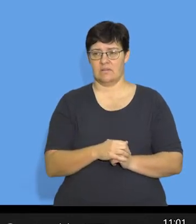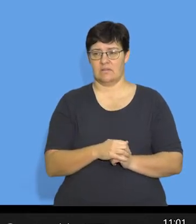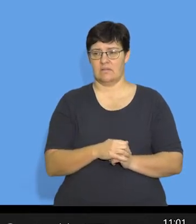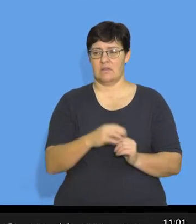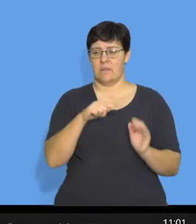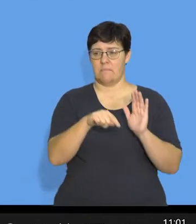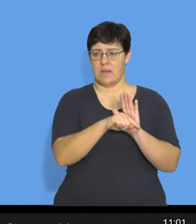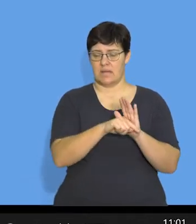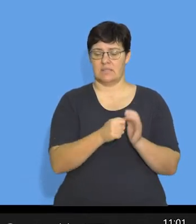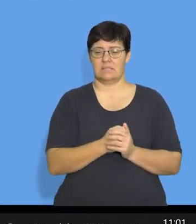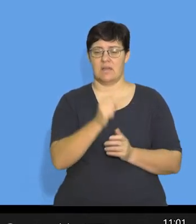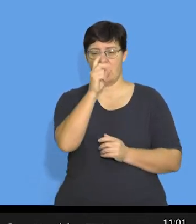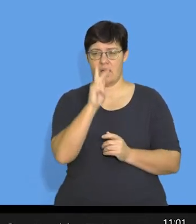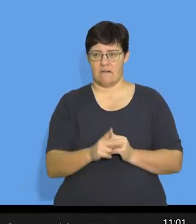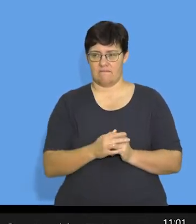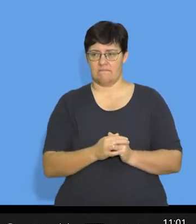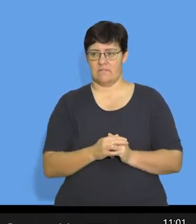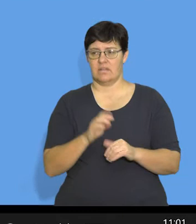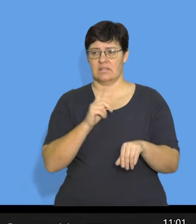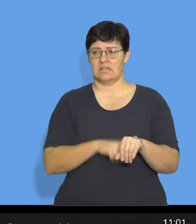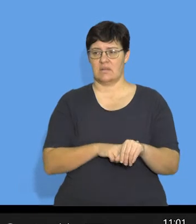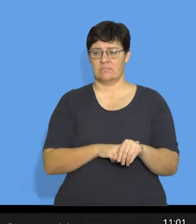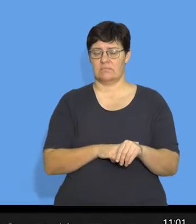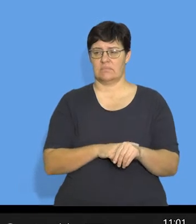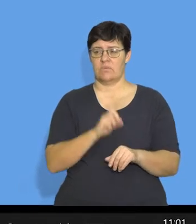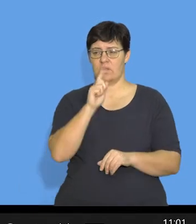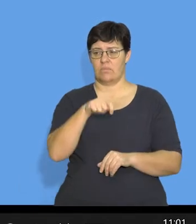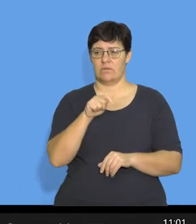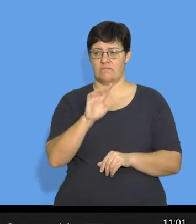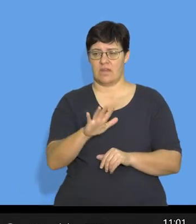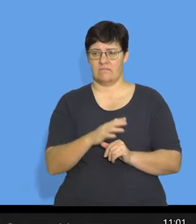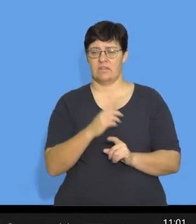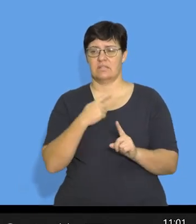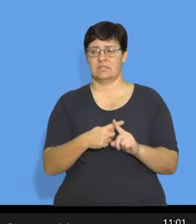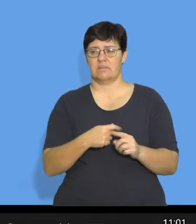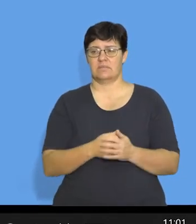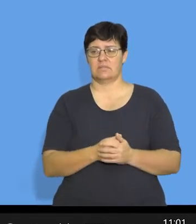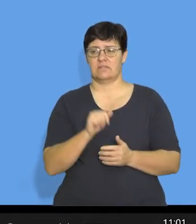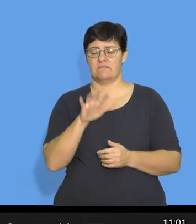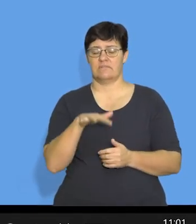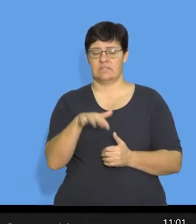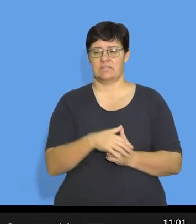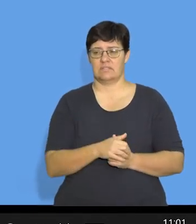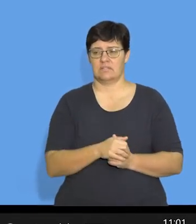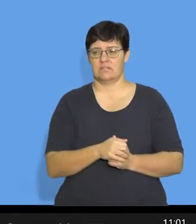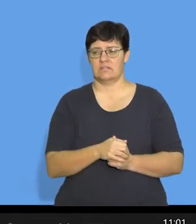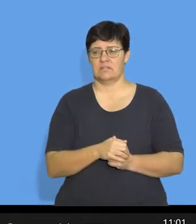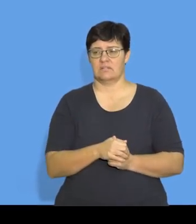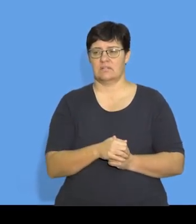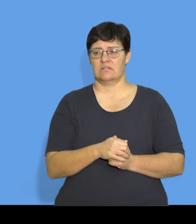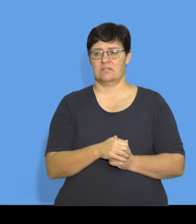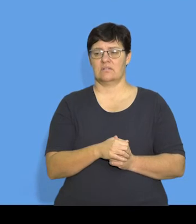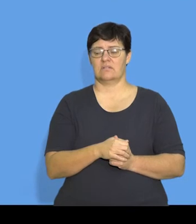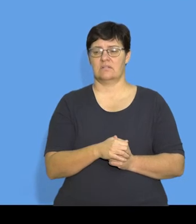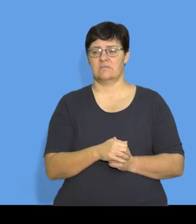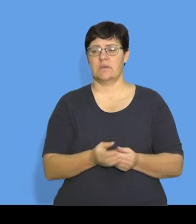minus 1/2 times 1.5 times 15, and I